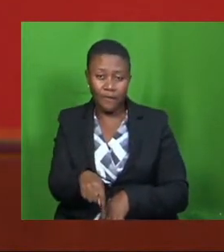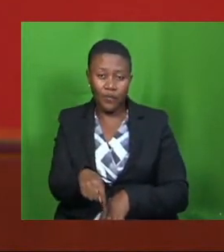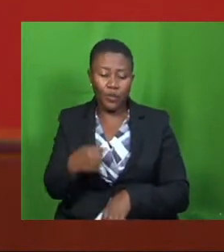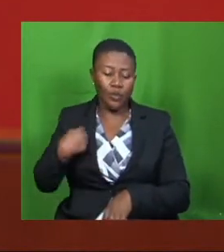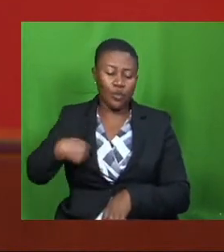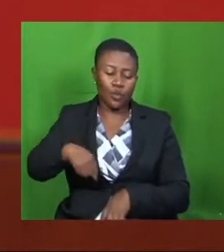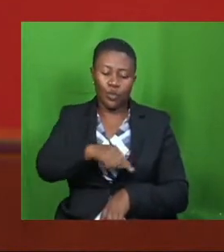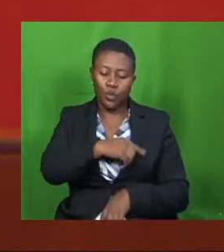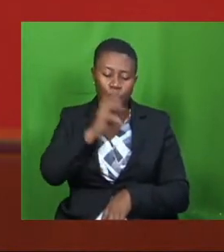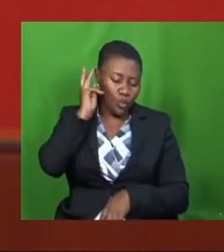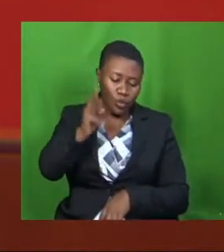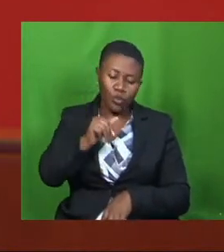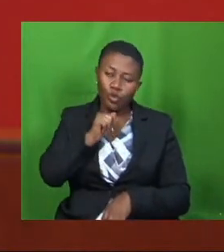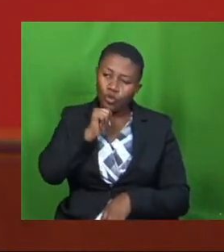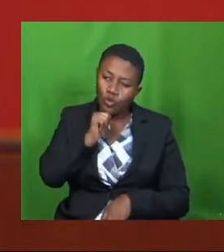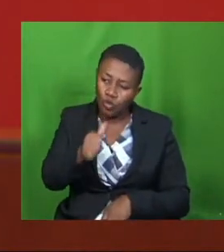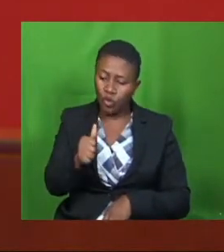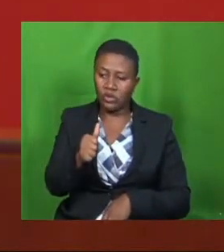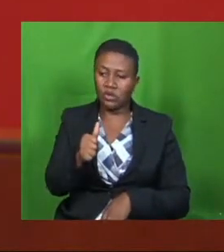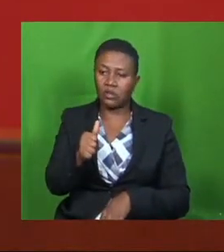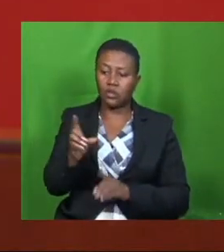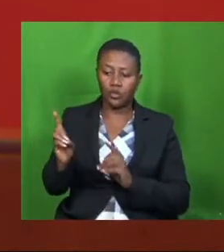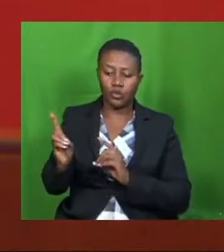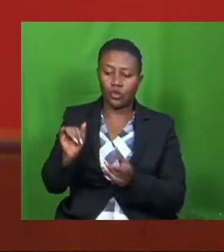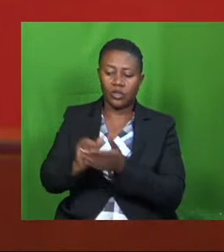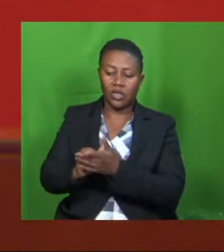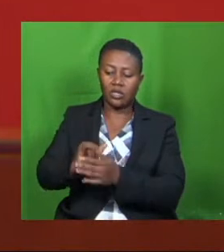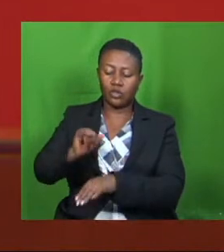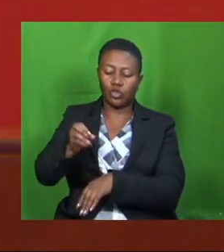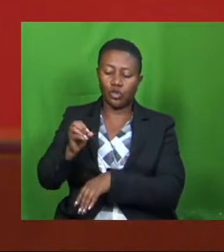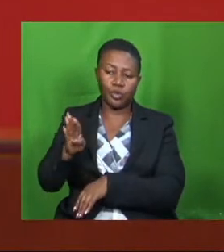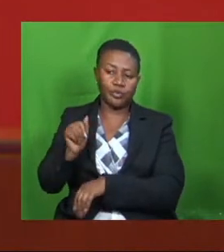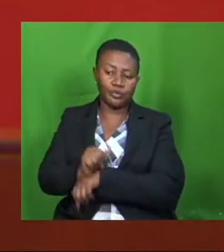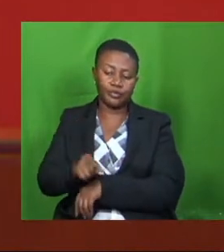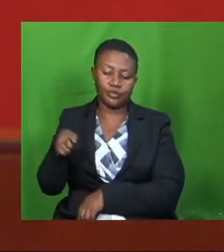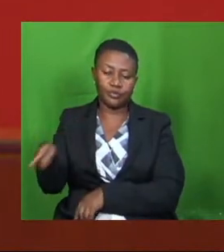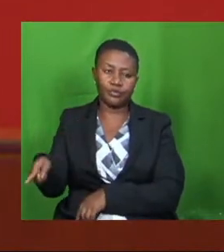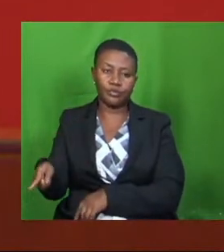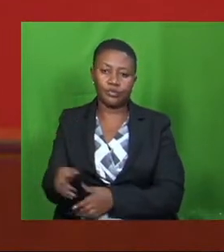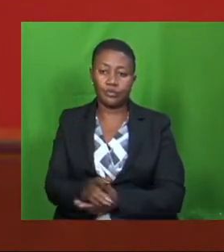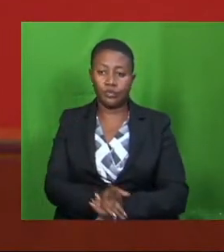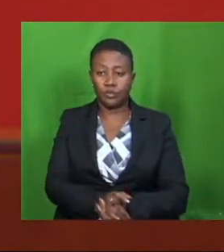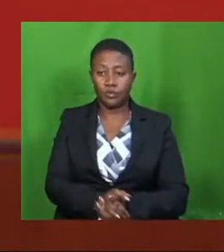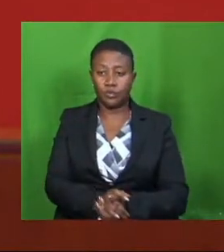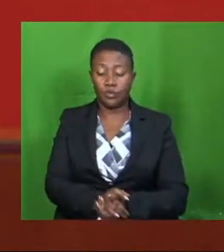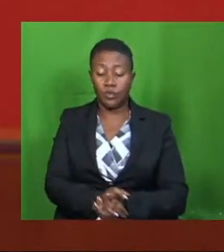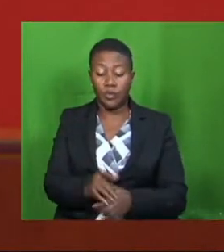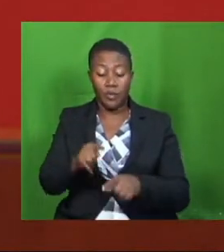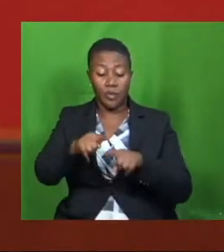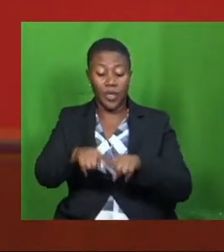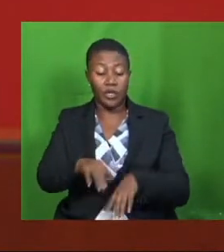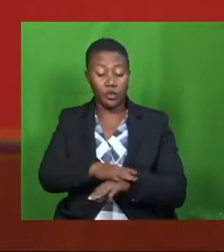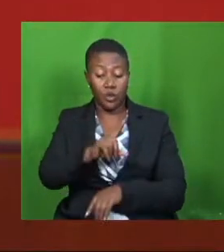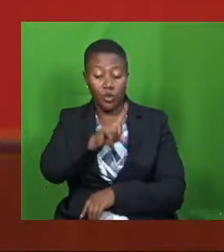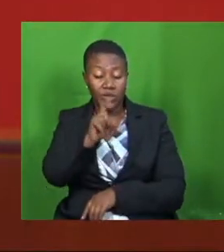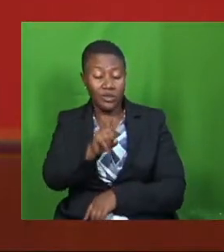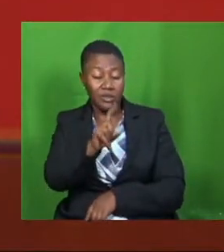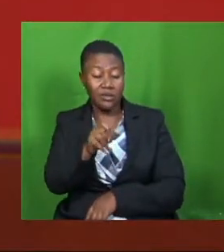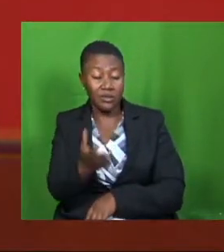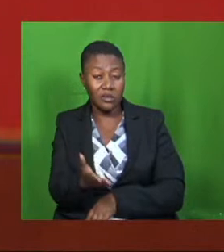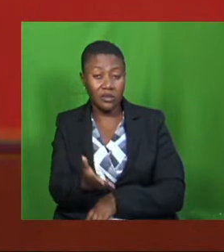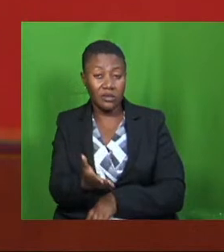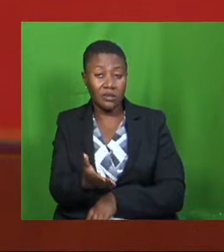Now, when the date is allotted, the minister is, by outstanding orders,